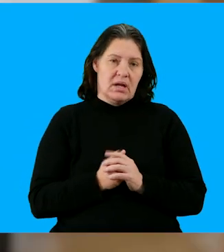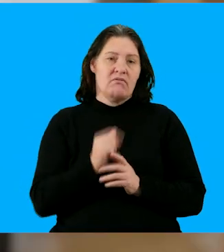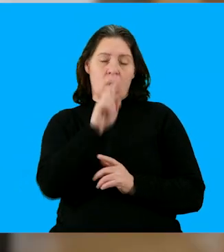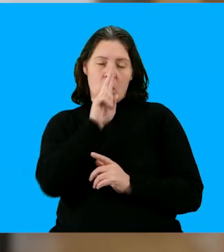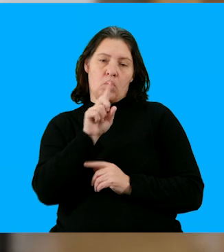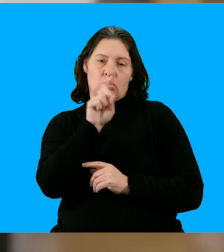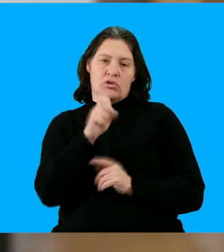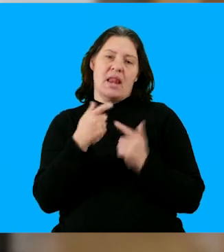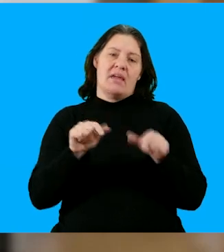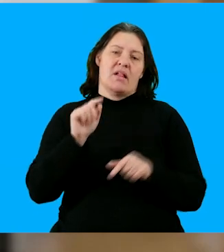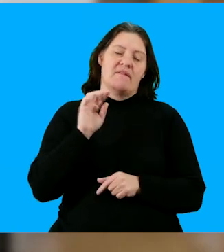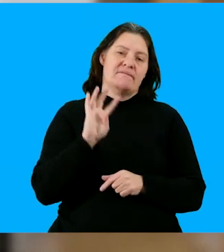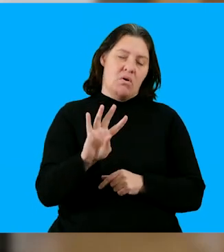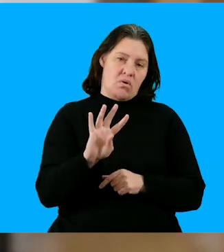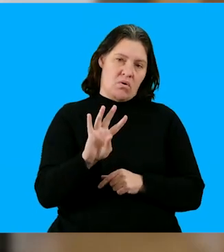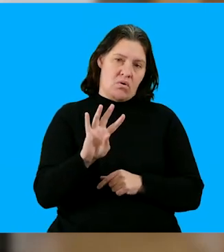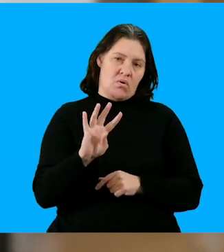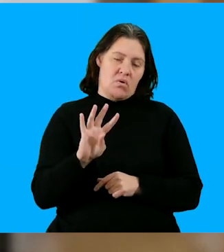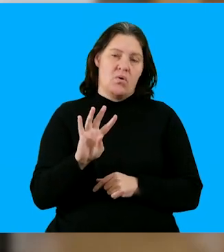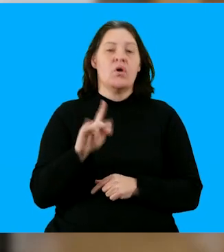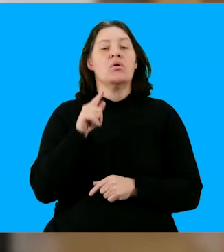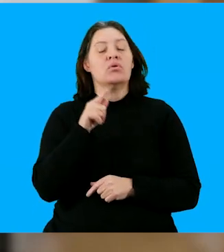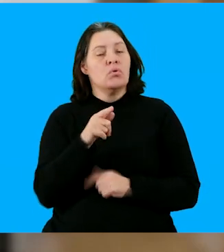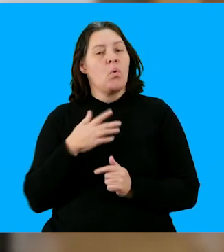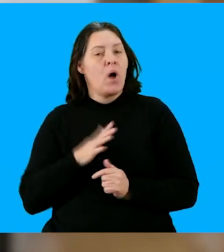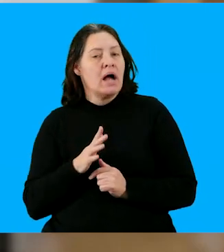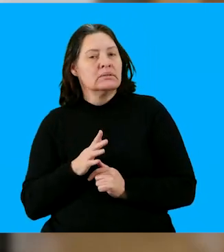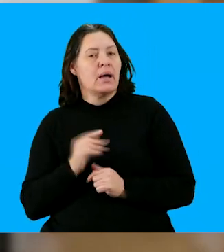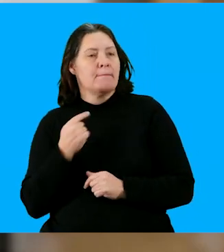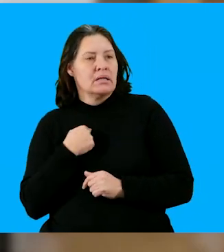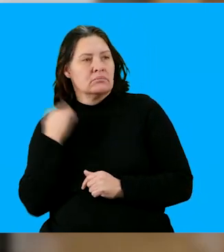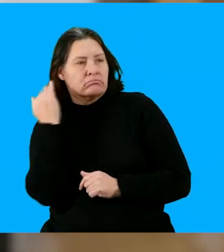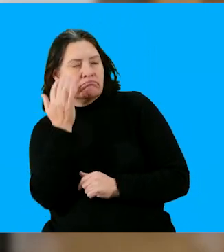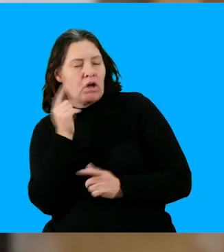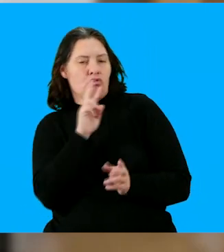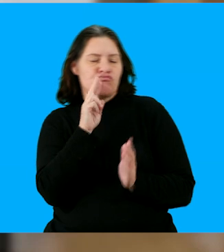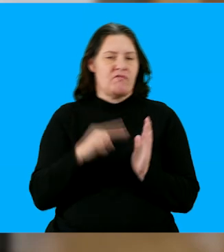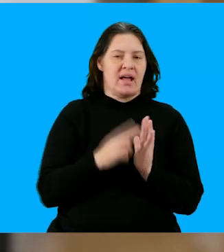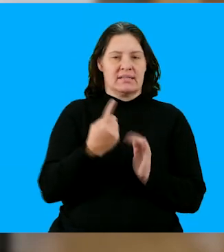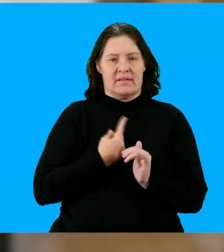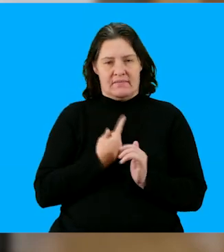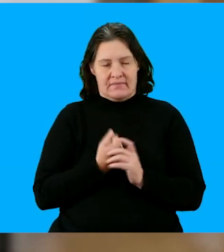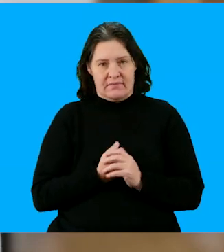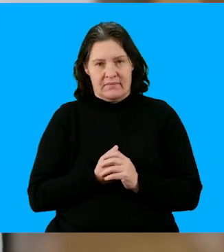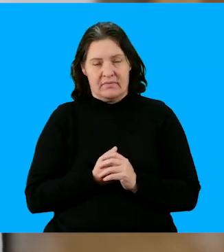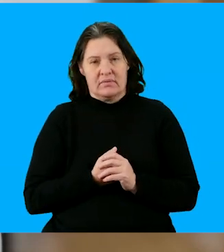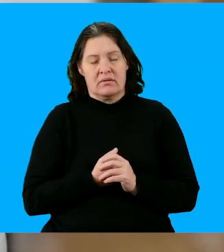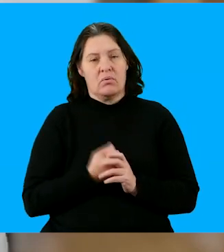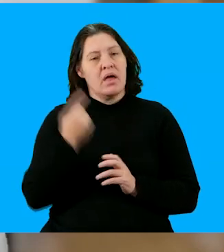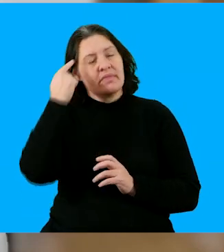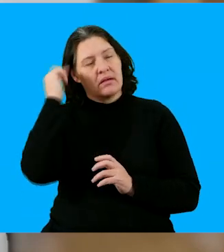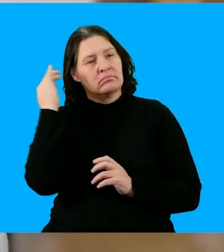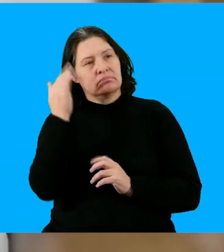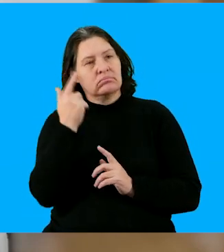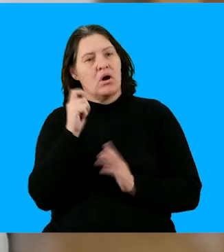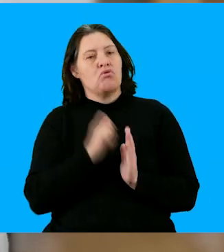question, it's a level four type of question, right? Where we want you to reason and reflect, okay? Now thinking about this, it